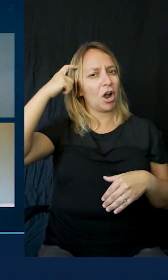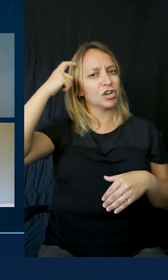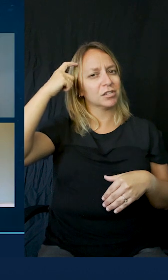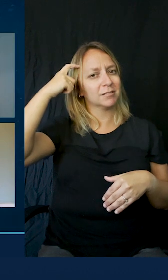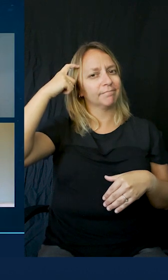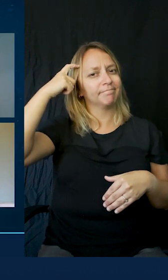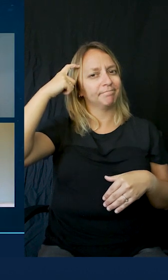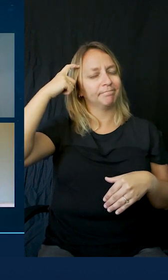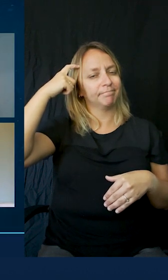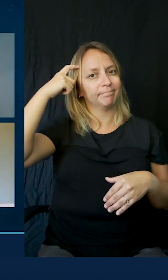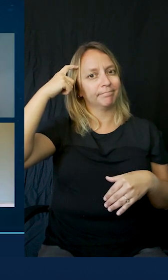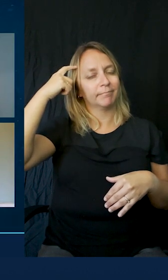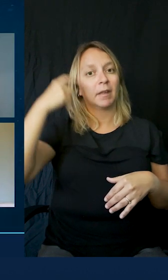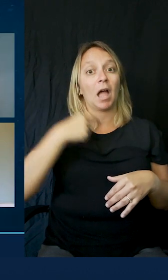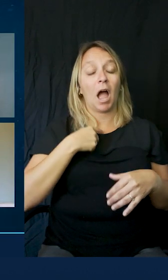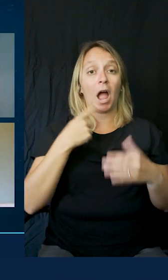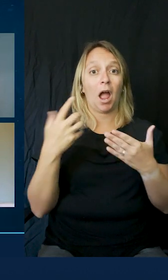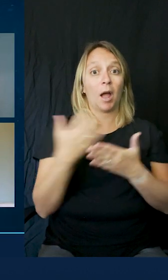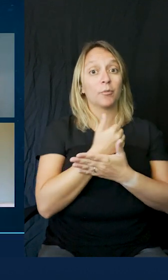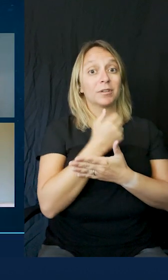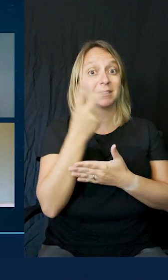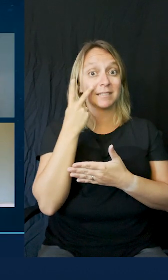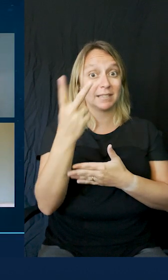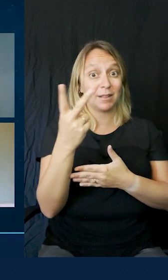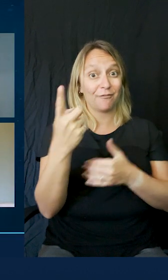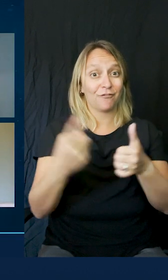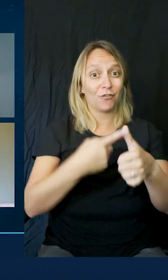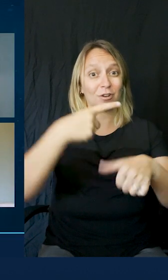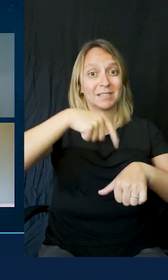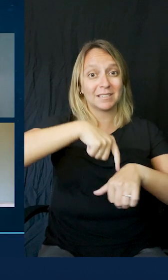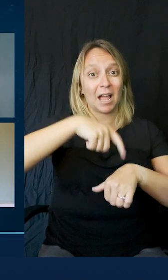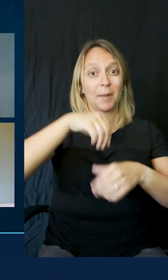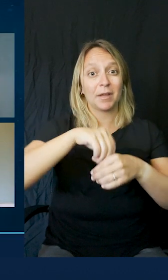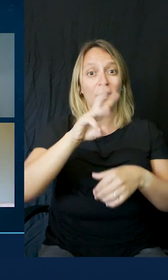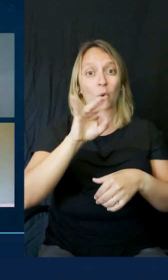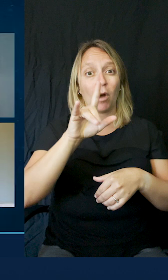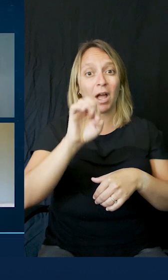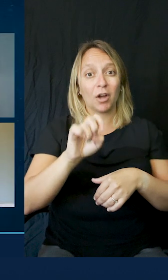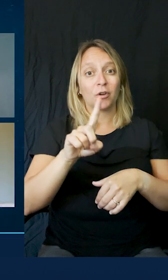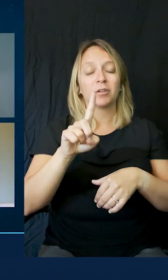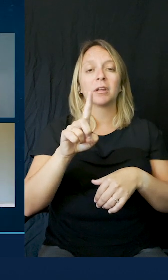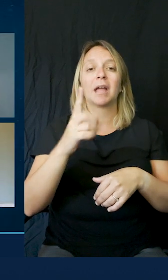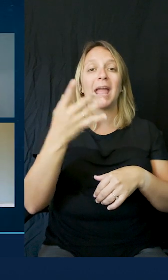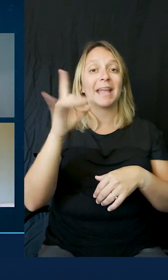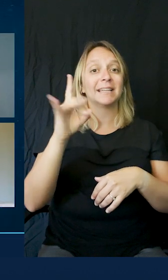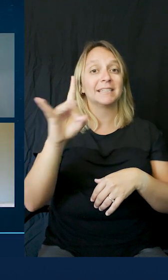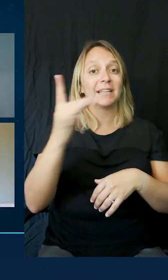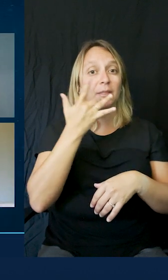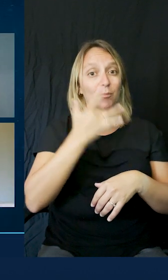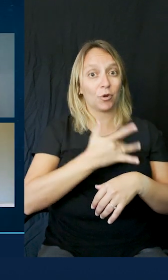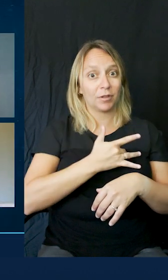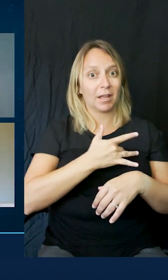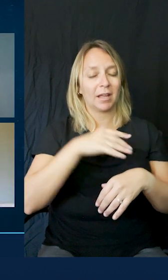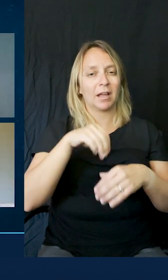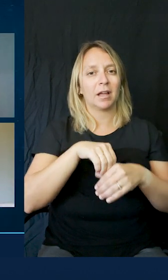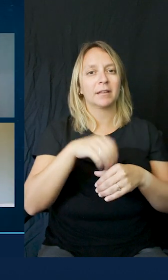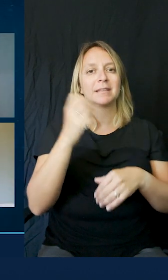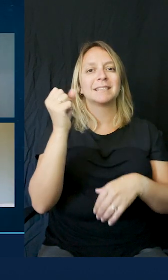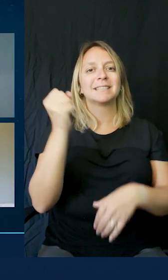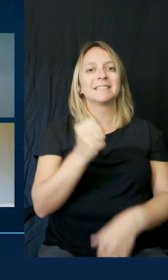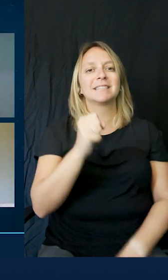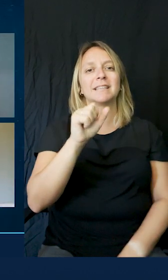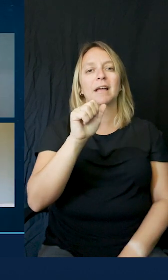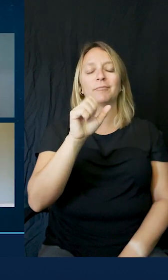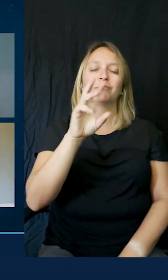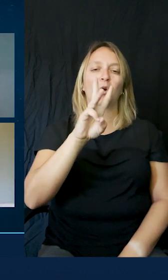got to see them in the wild for the first time when I was 18, on my 18th birthday, from the west side of San Juan Island at the San Juan